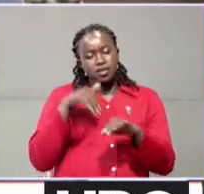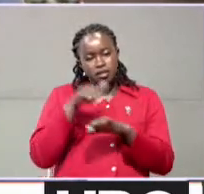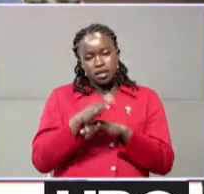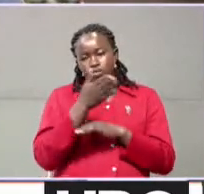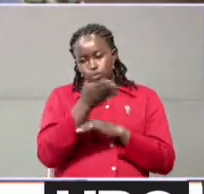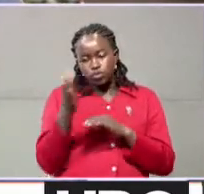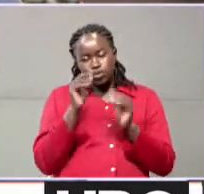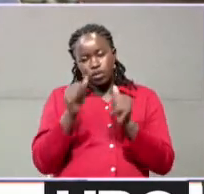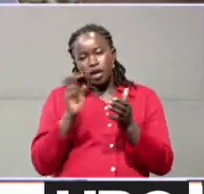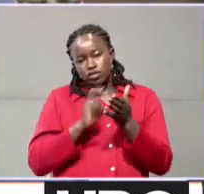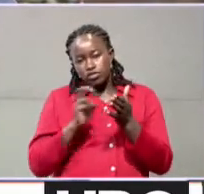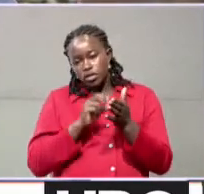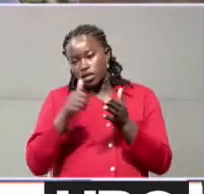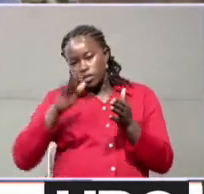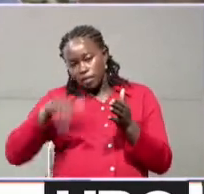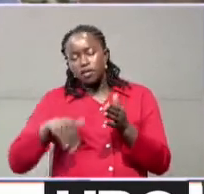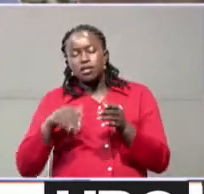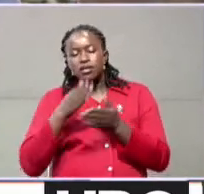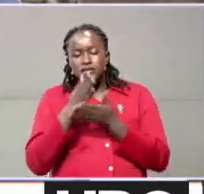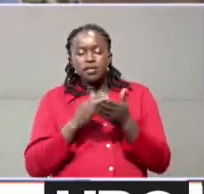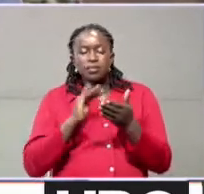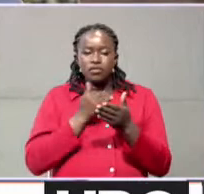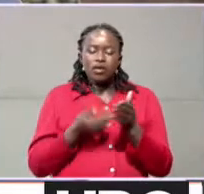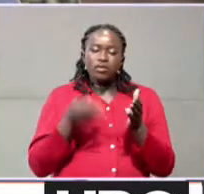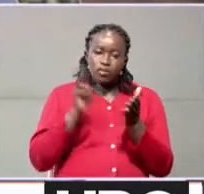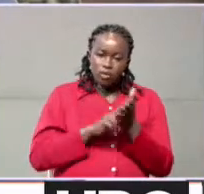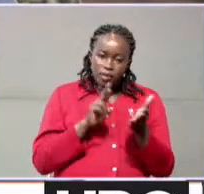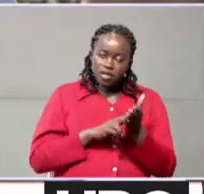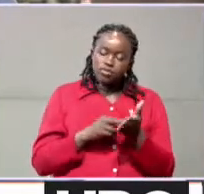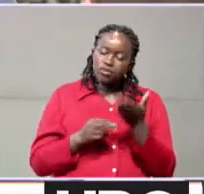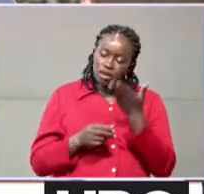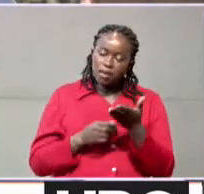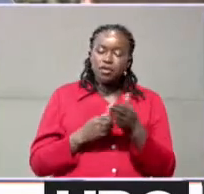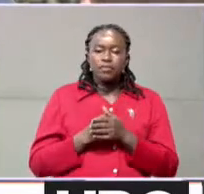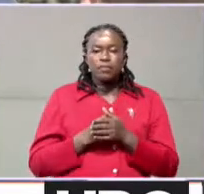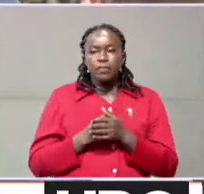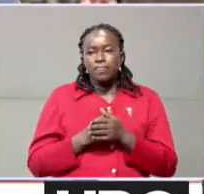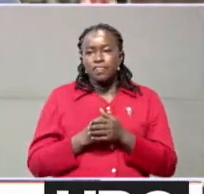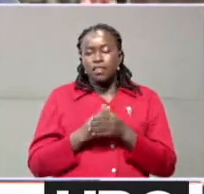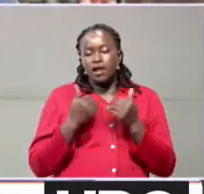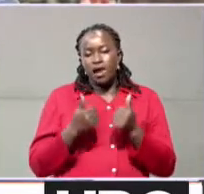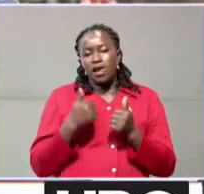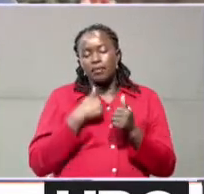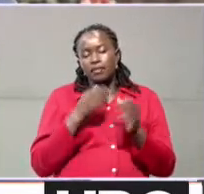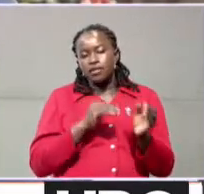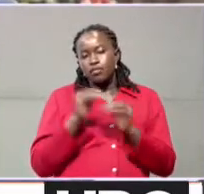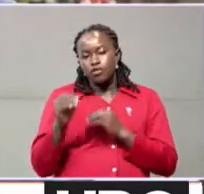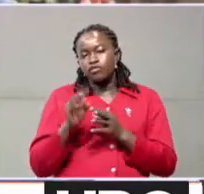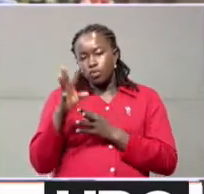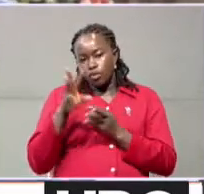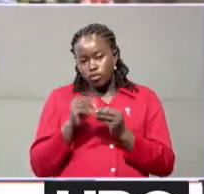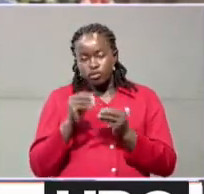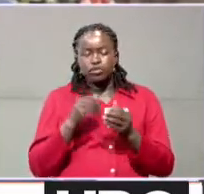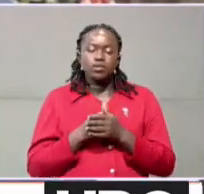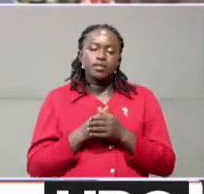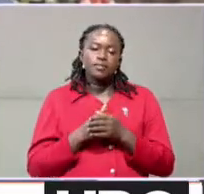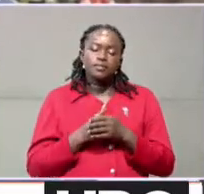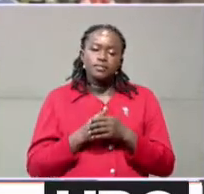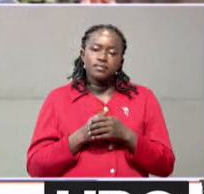read the remaining including some of our recommendations let me go to conclusion